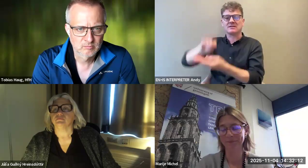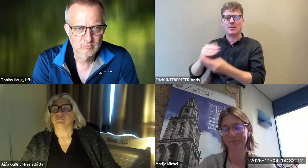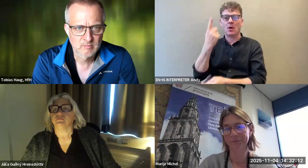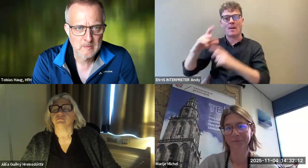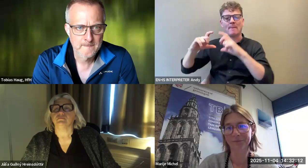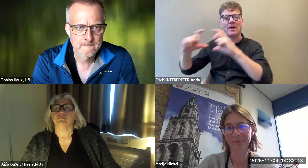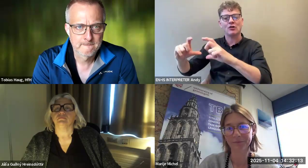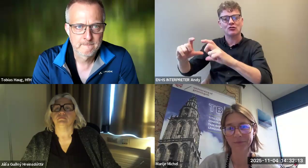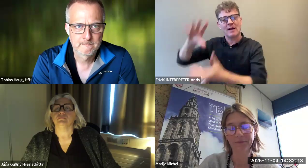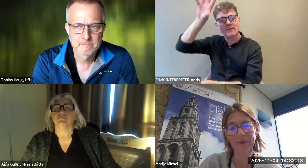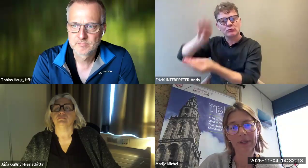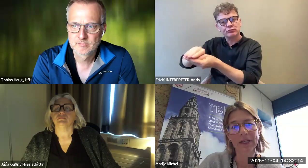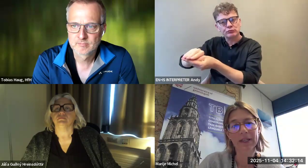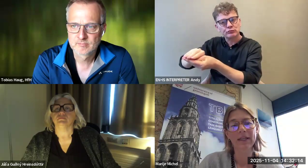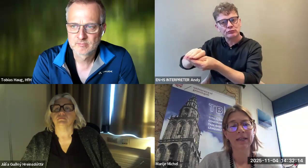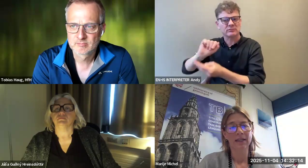paragraph.